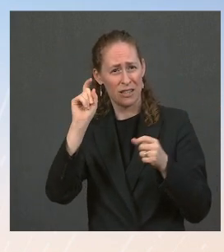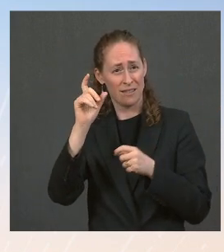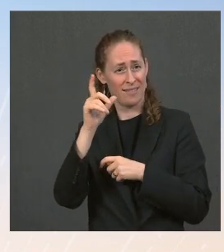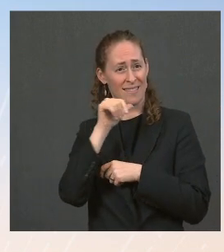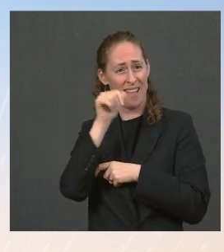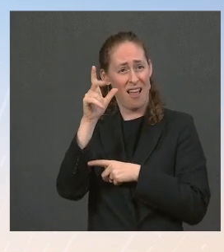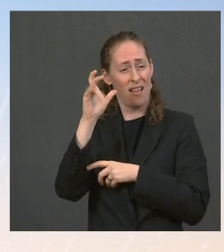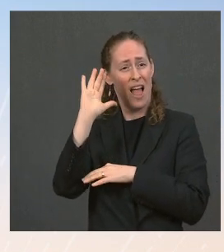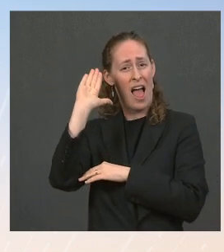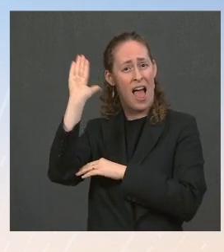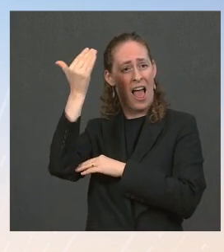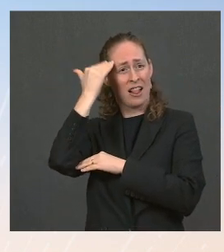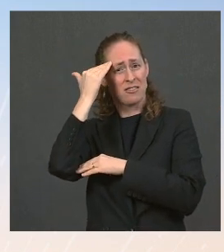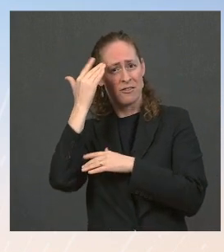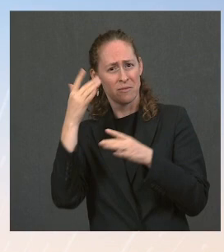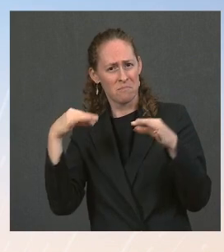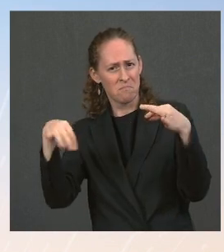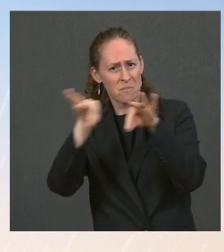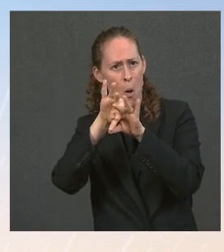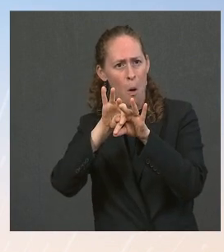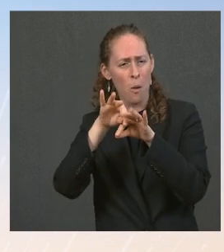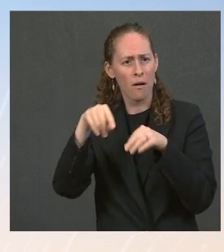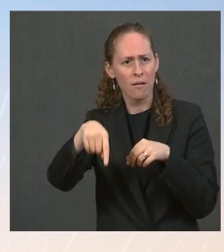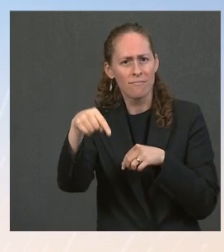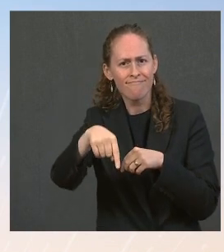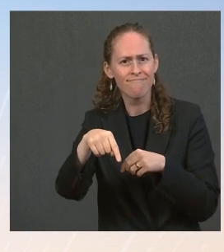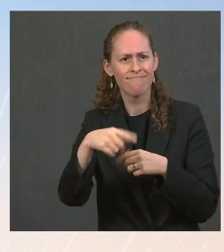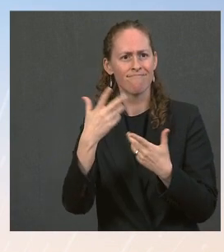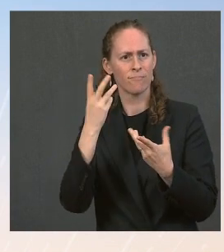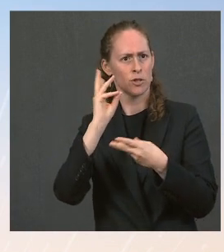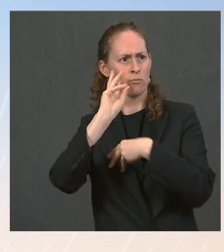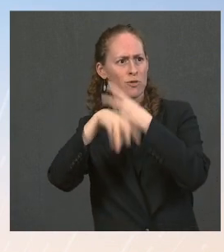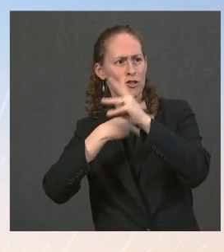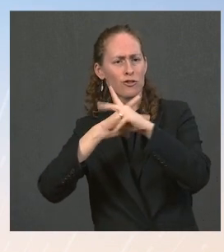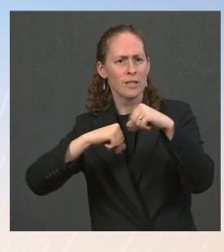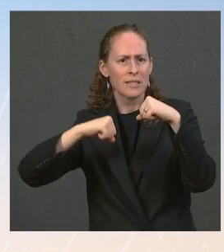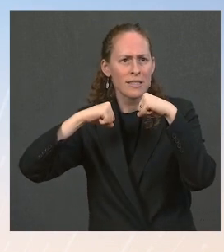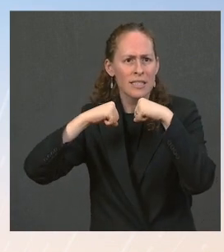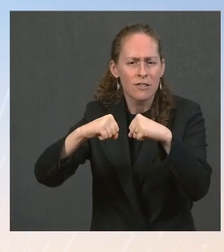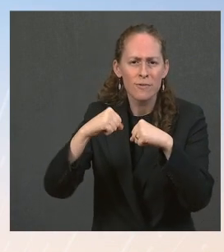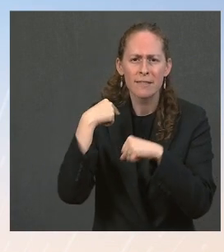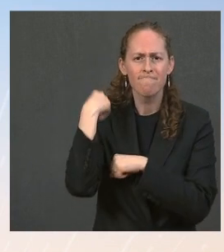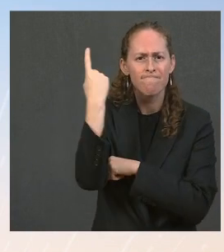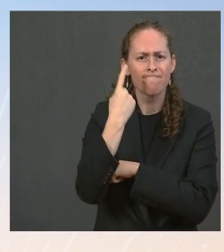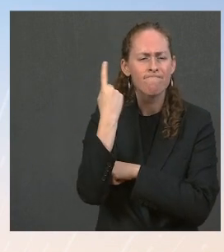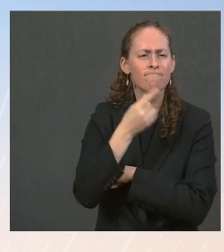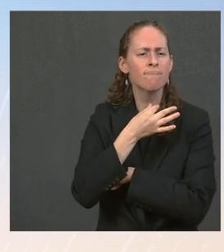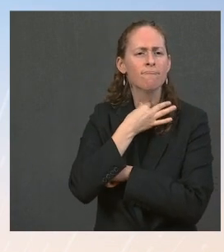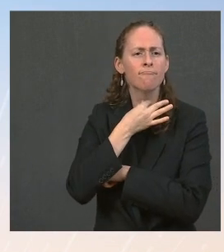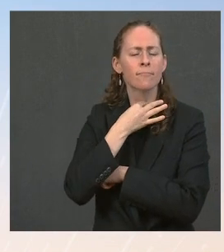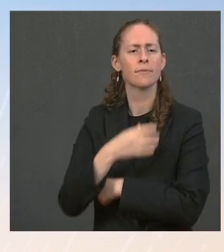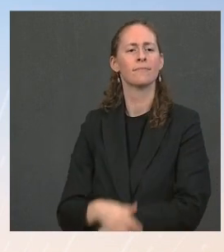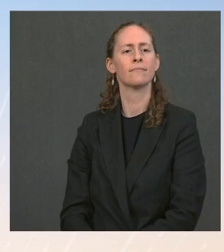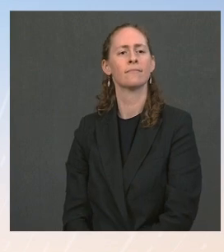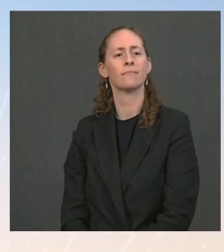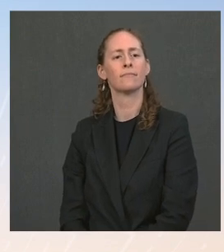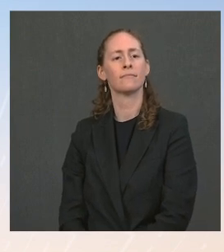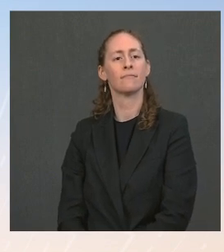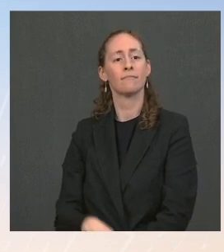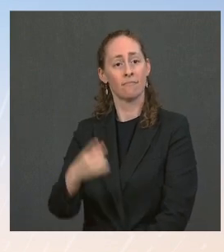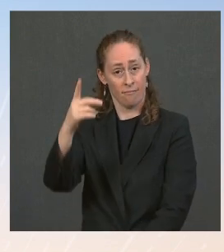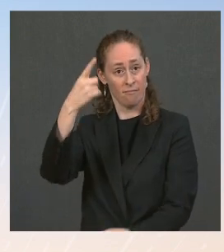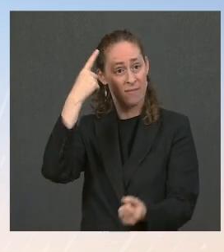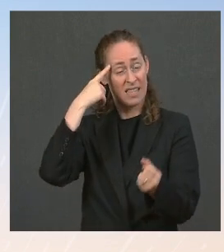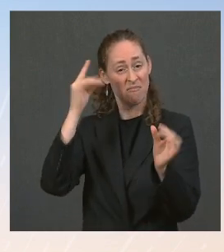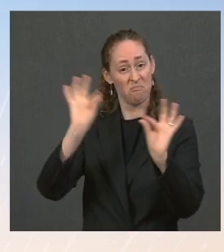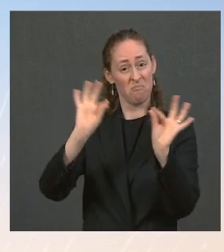to global security? And then secondly, is calling on the French to get a grip helpful at this point? Well, I can only speak